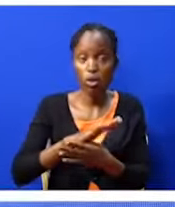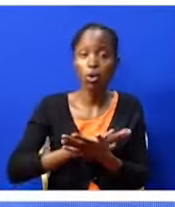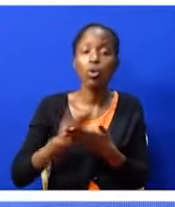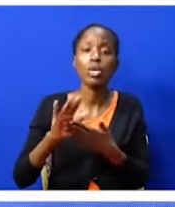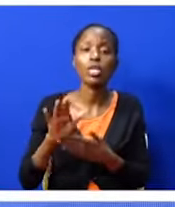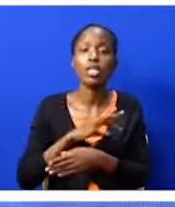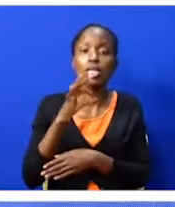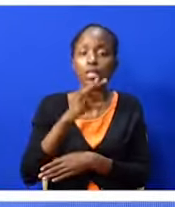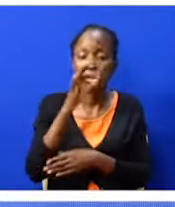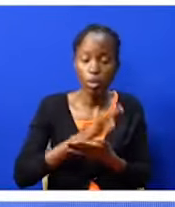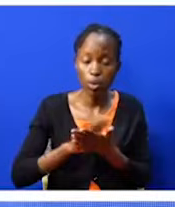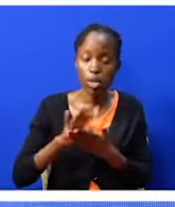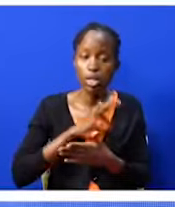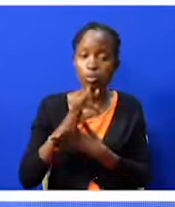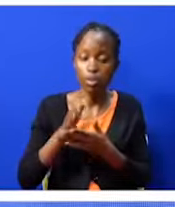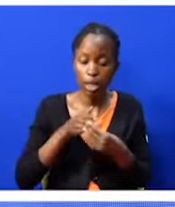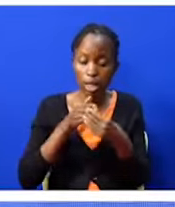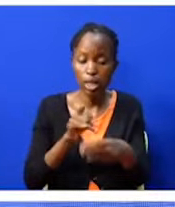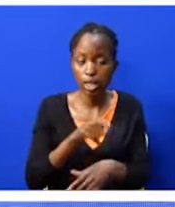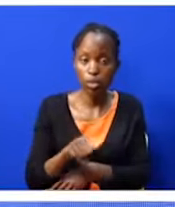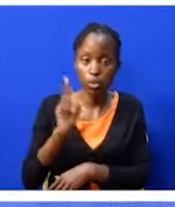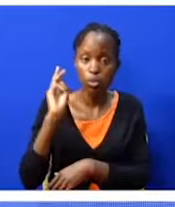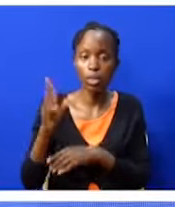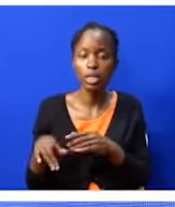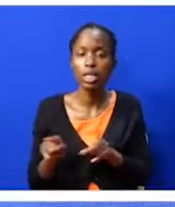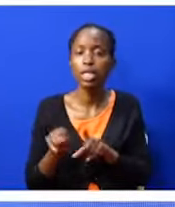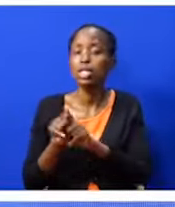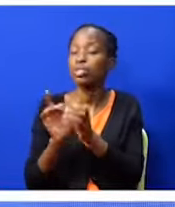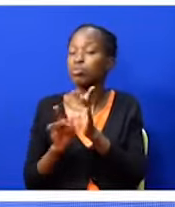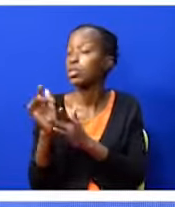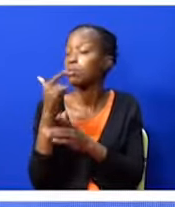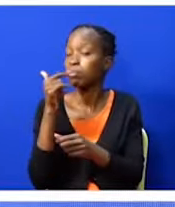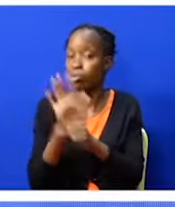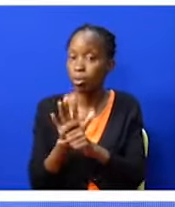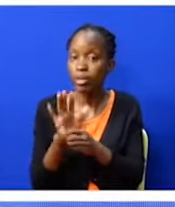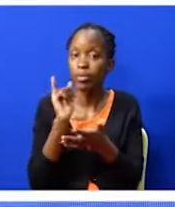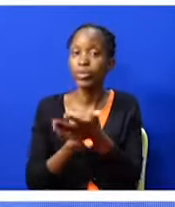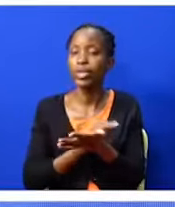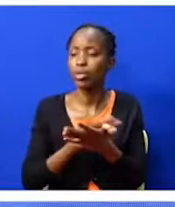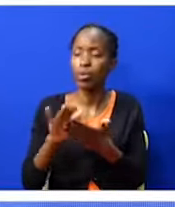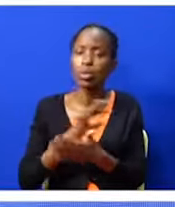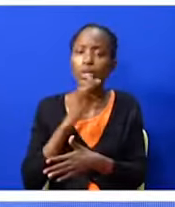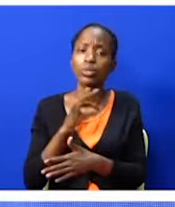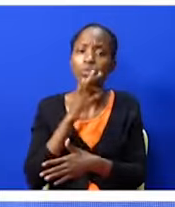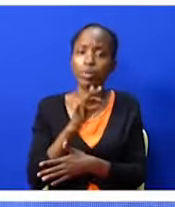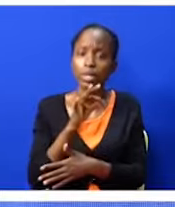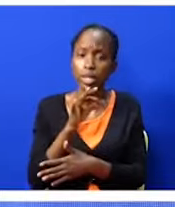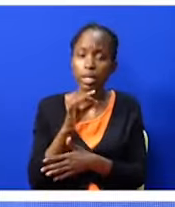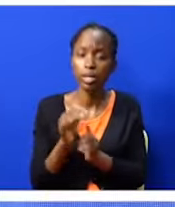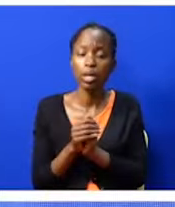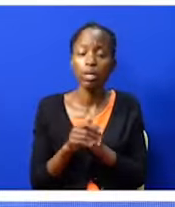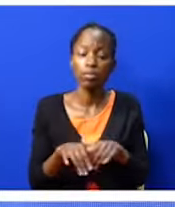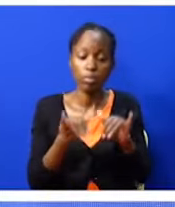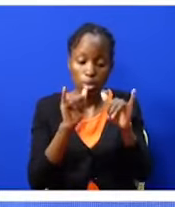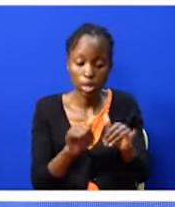Spirit who will lead you, who will guide you." Jesus promised that the Holy Spirit will be with